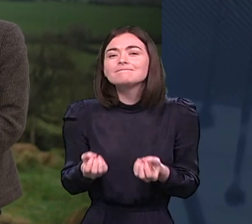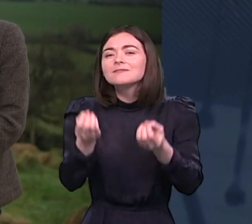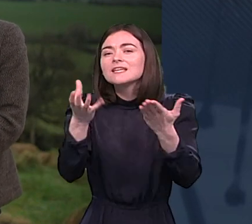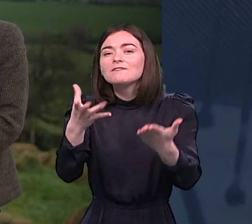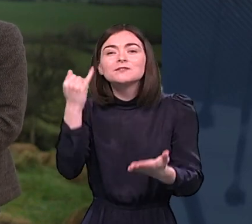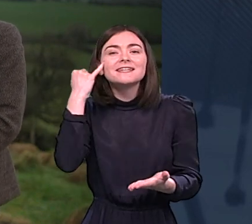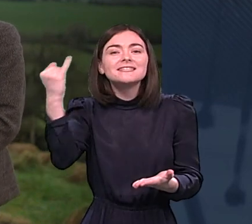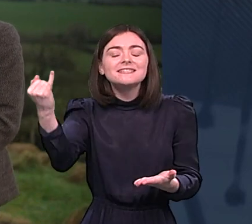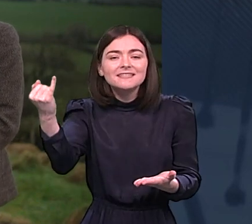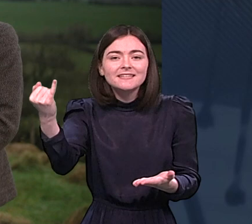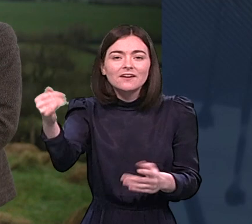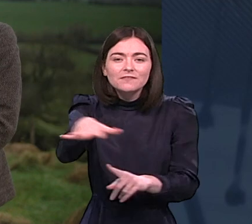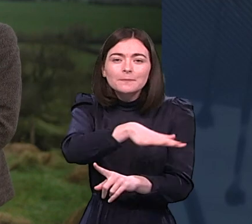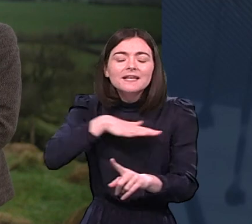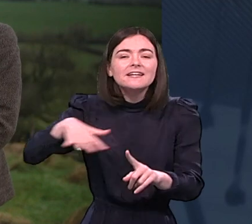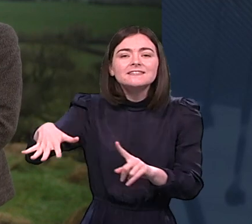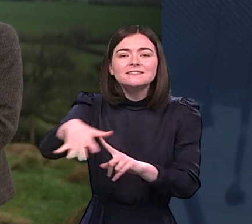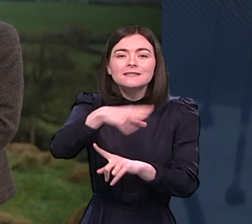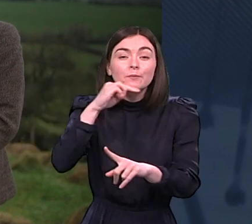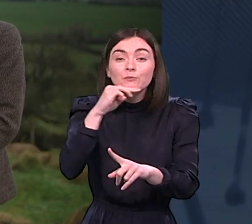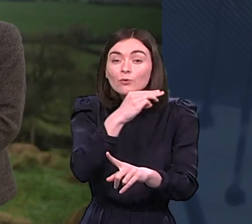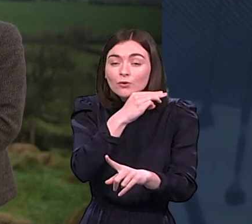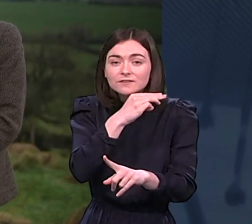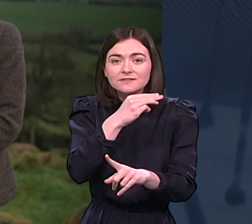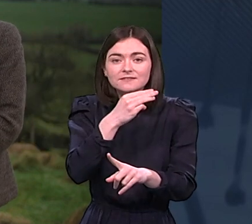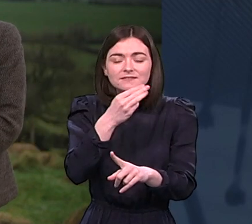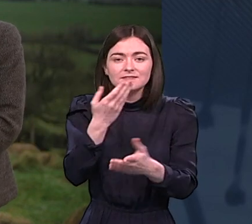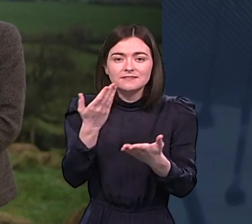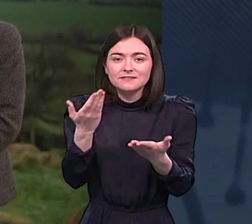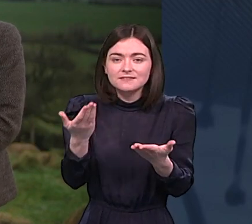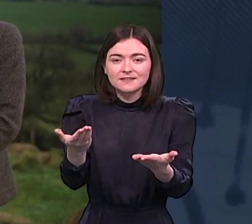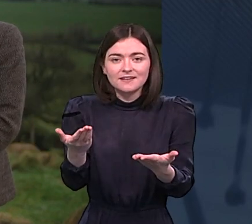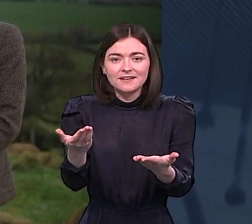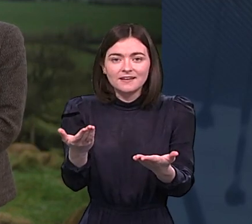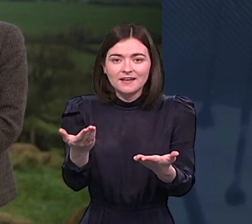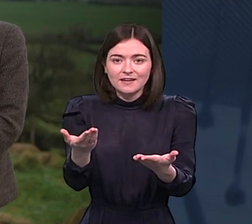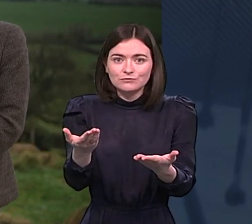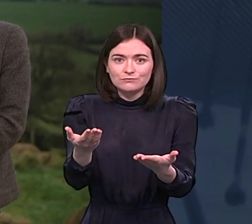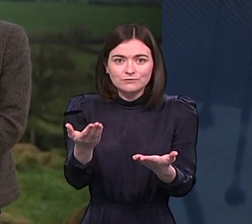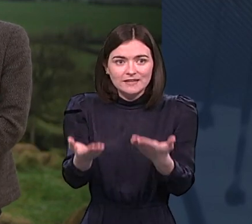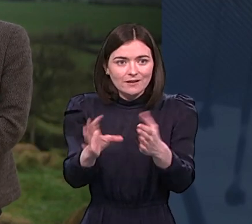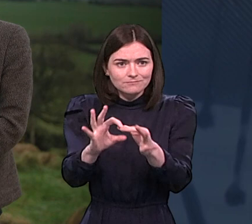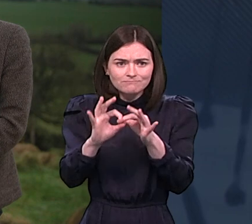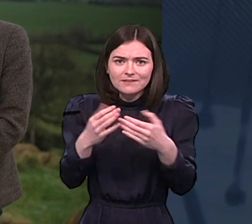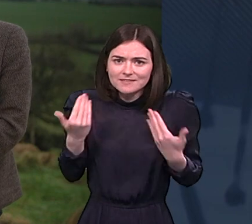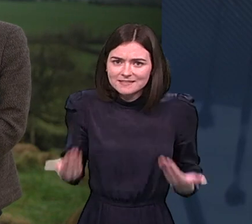it, and the importance and the relevance of it right through to today.